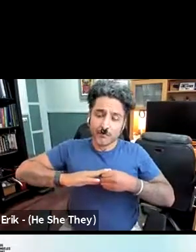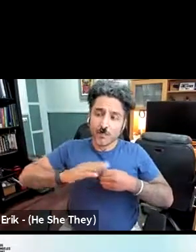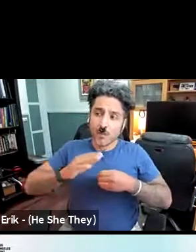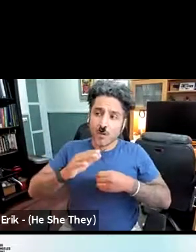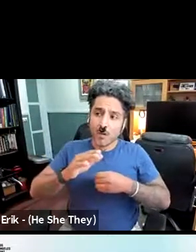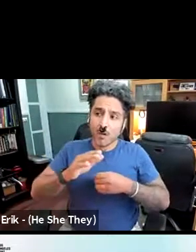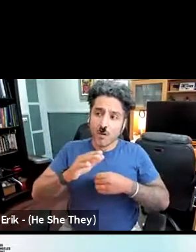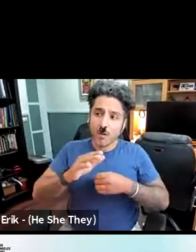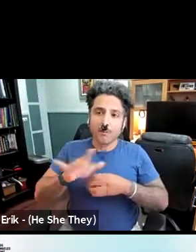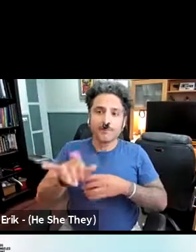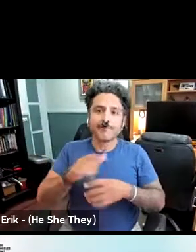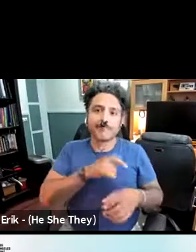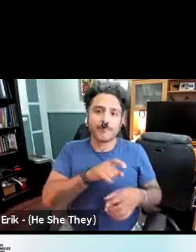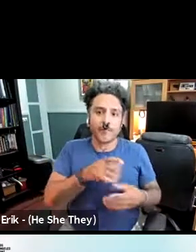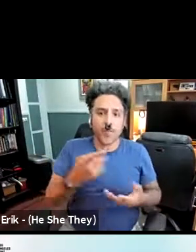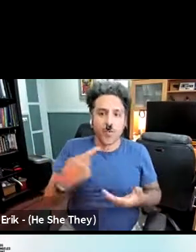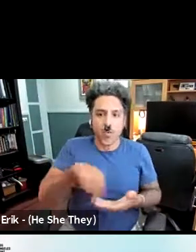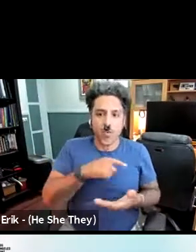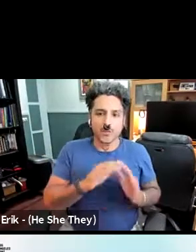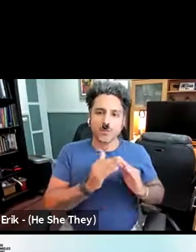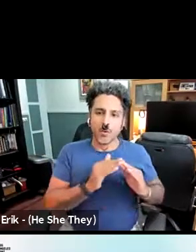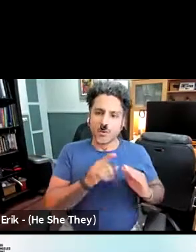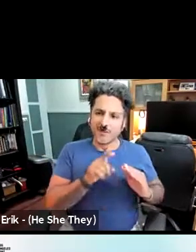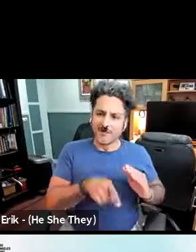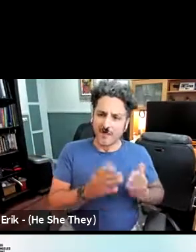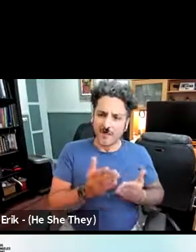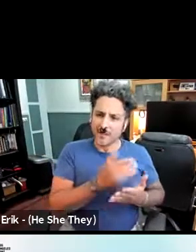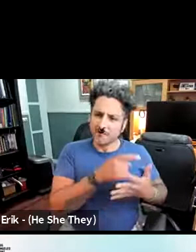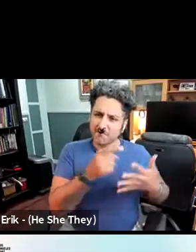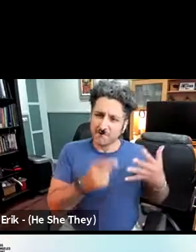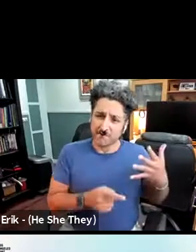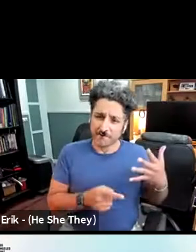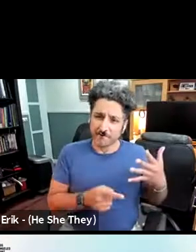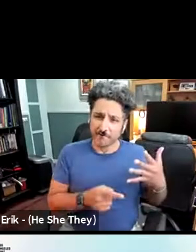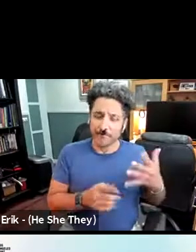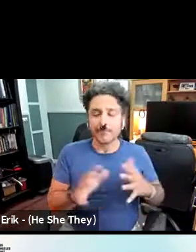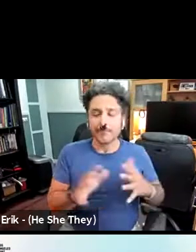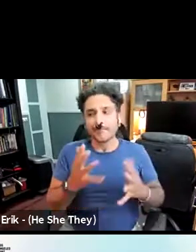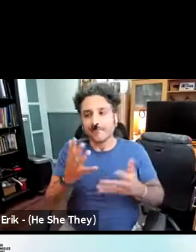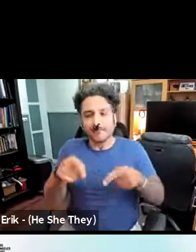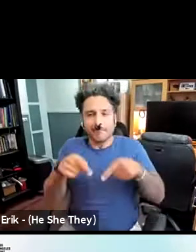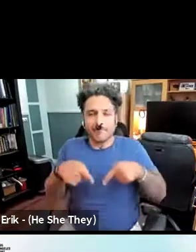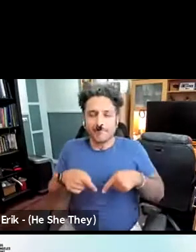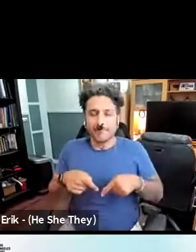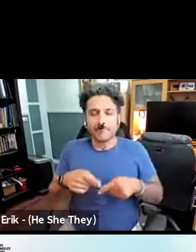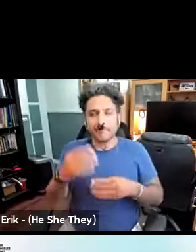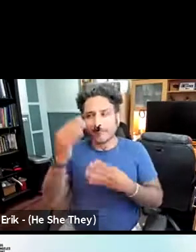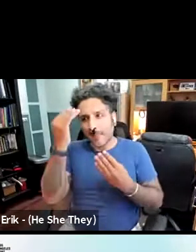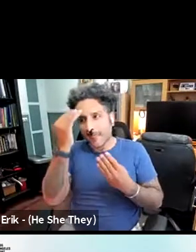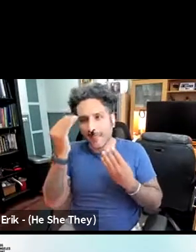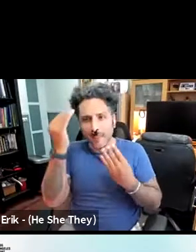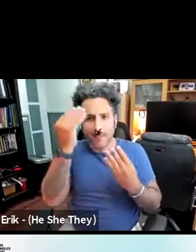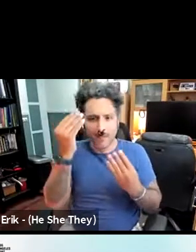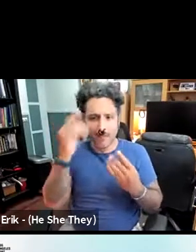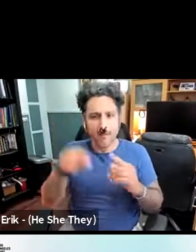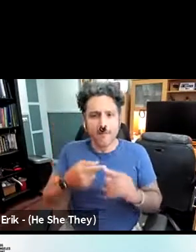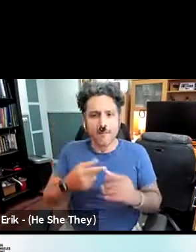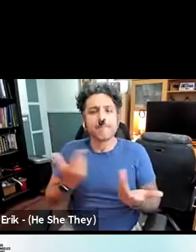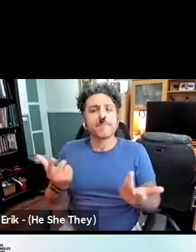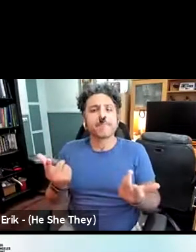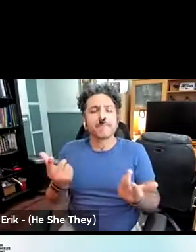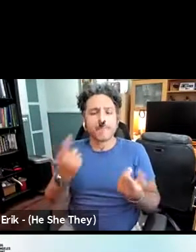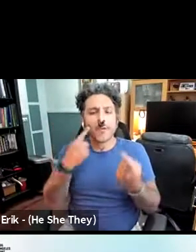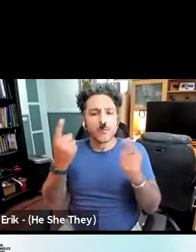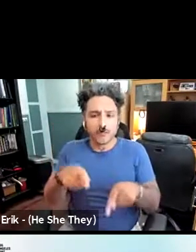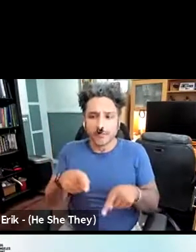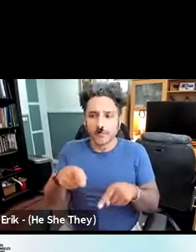a need, and keeps us. I guess what I'm thinking through is we're all agreeing that we're